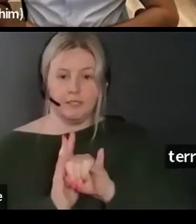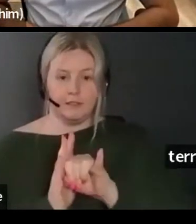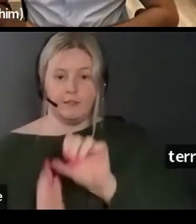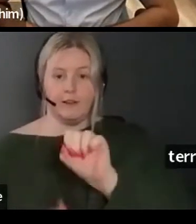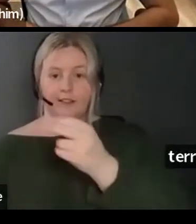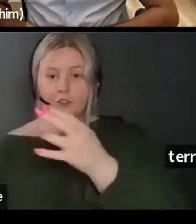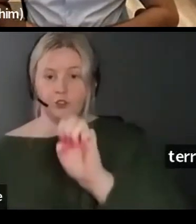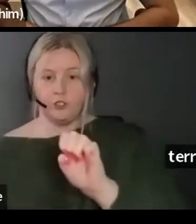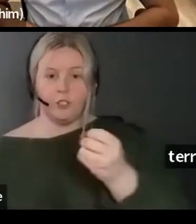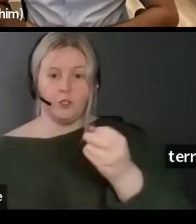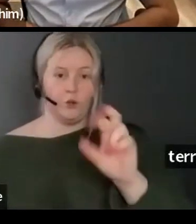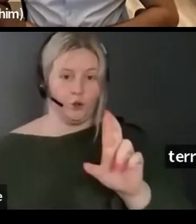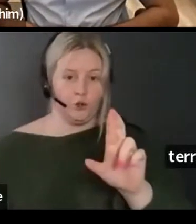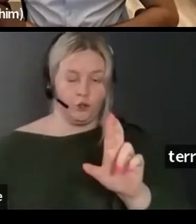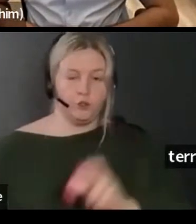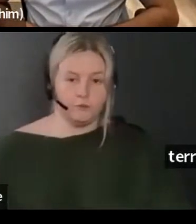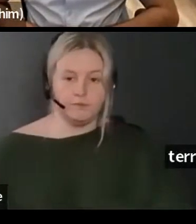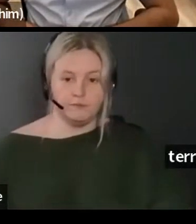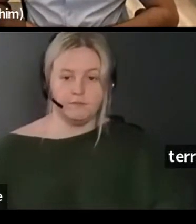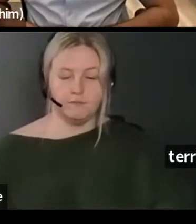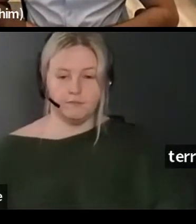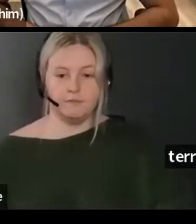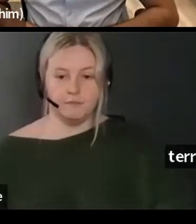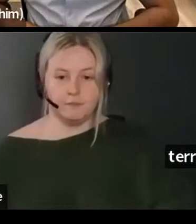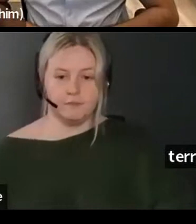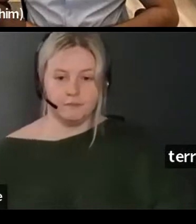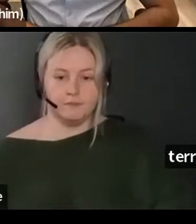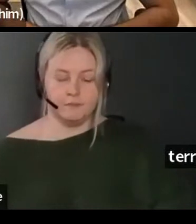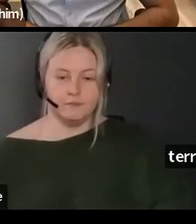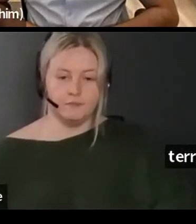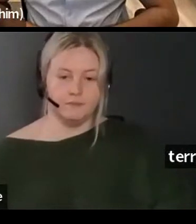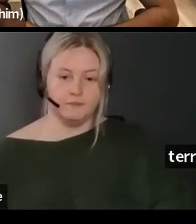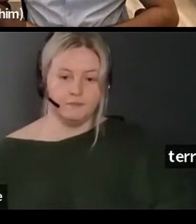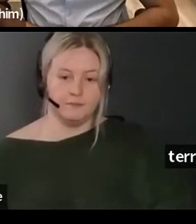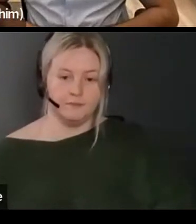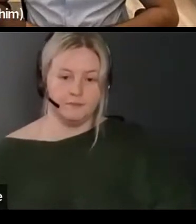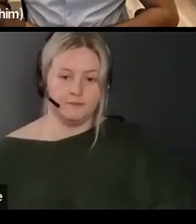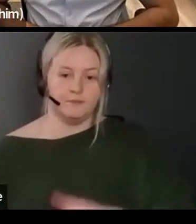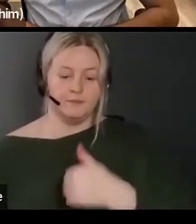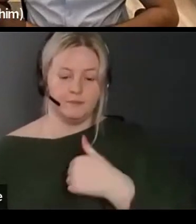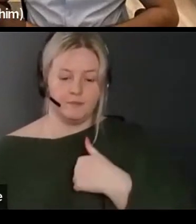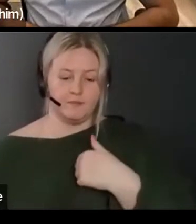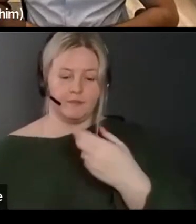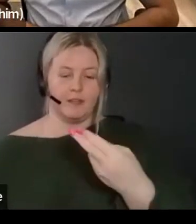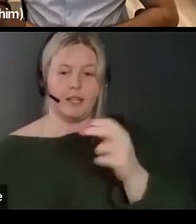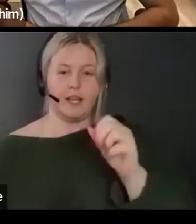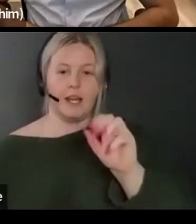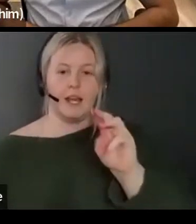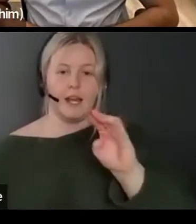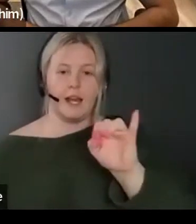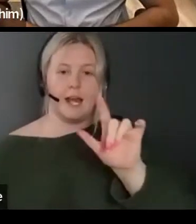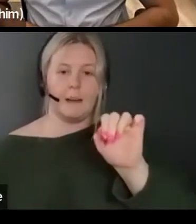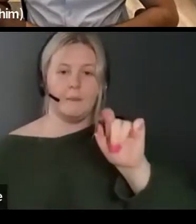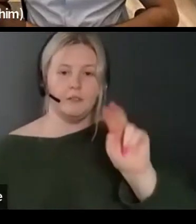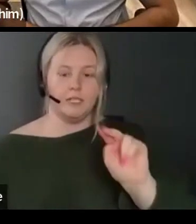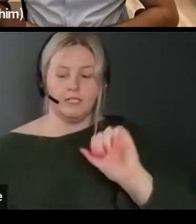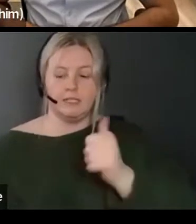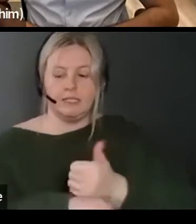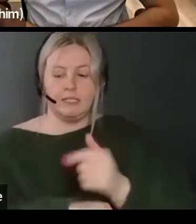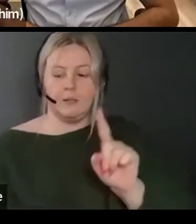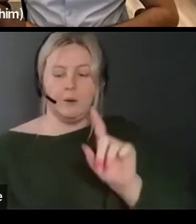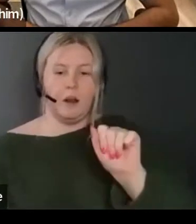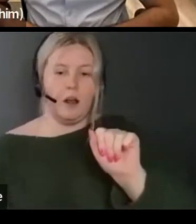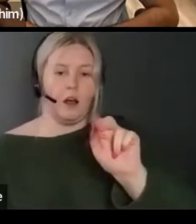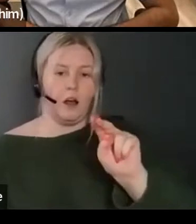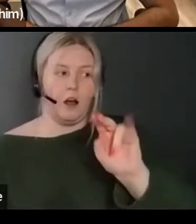her. I'm at the, Hamilton is on the Anishinaabe